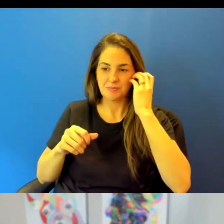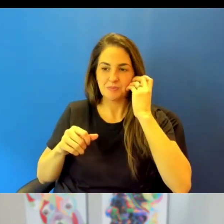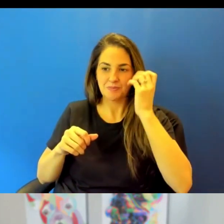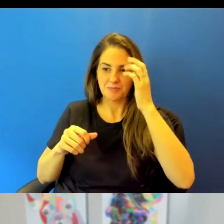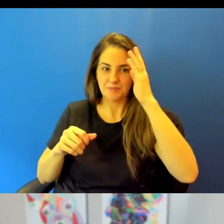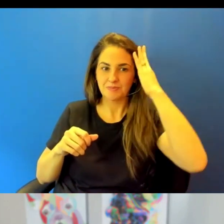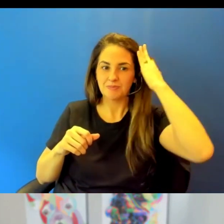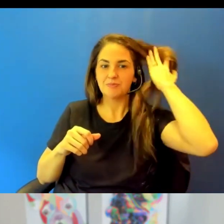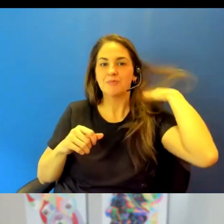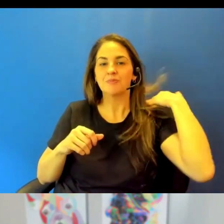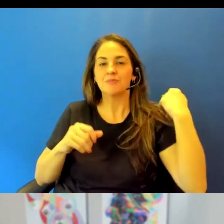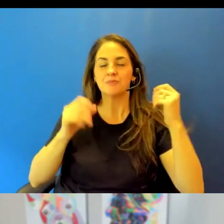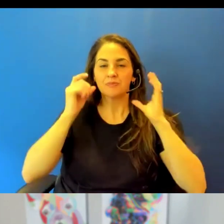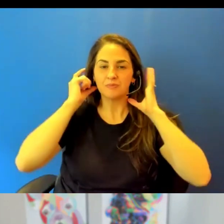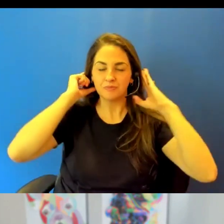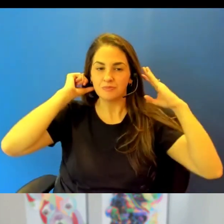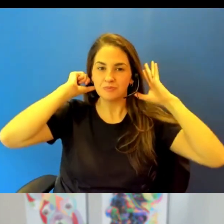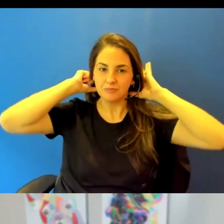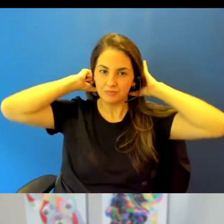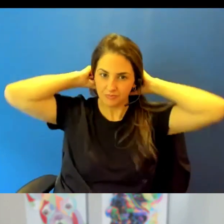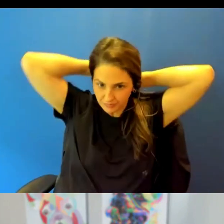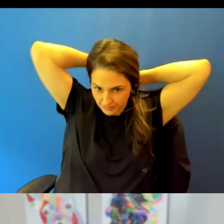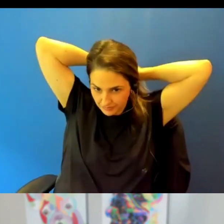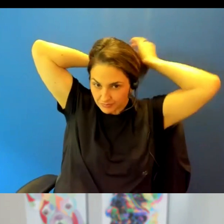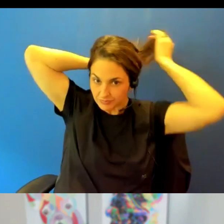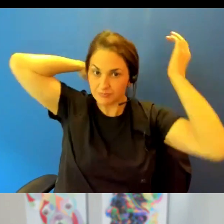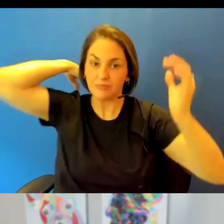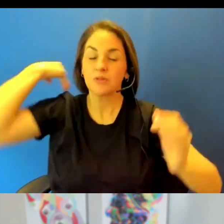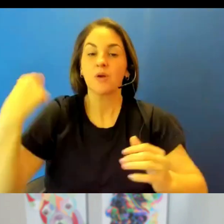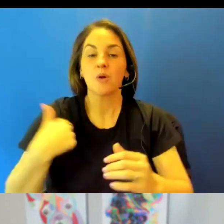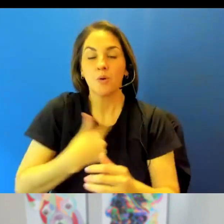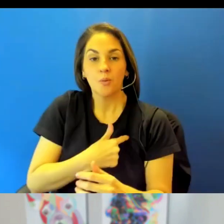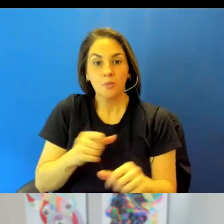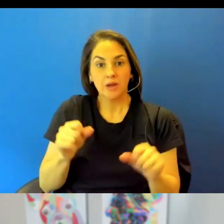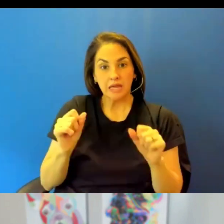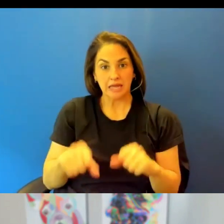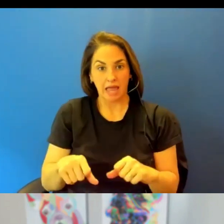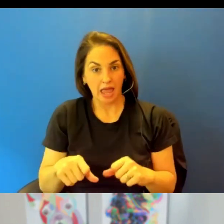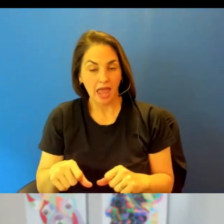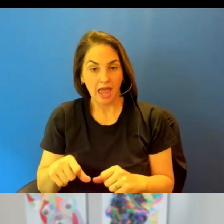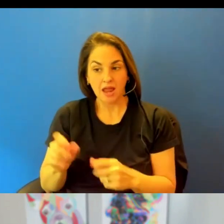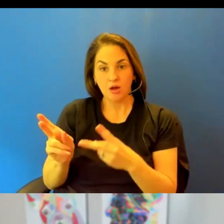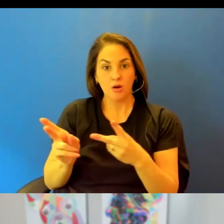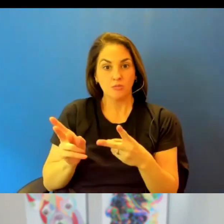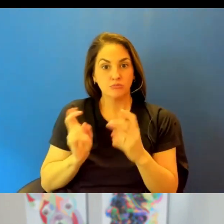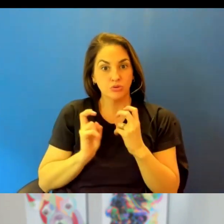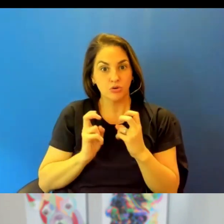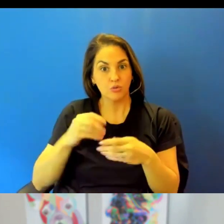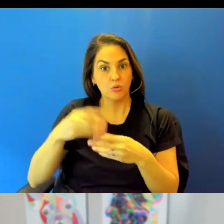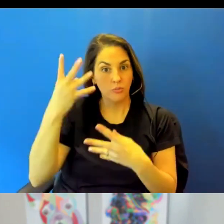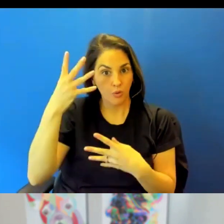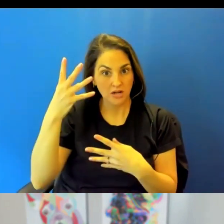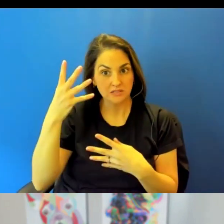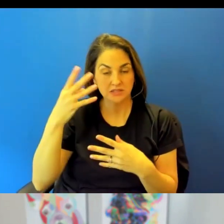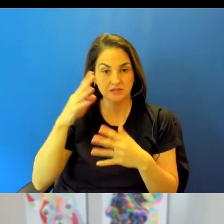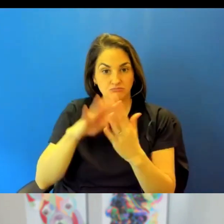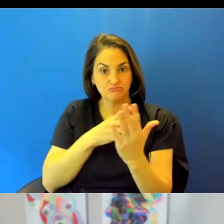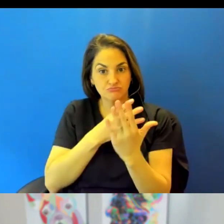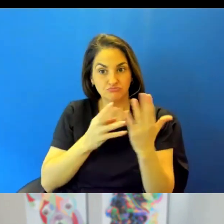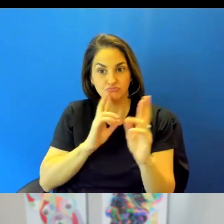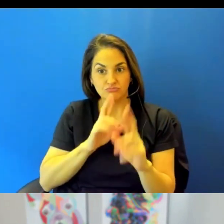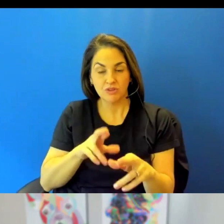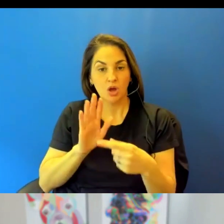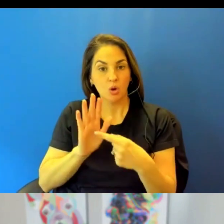Um, so we have the ability to pull reports that show us what